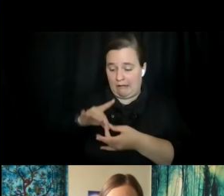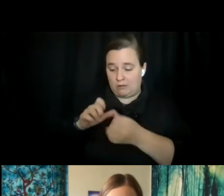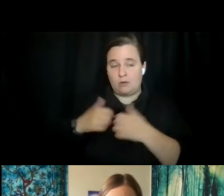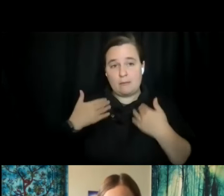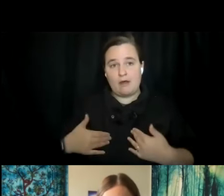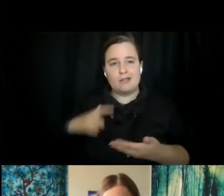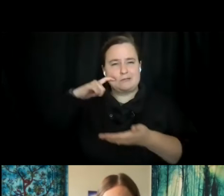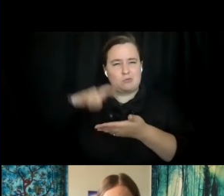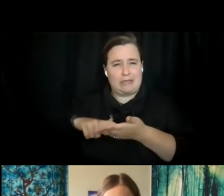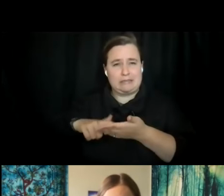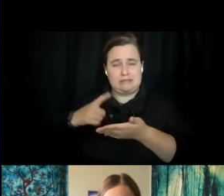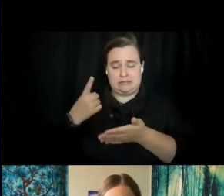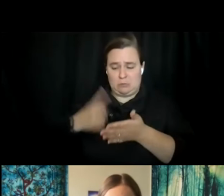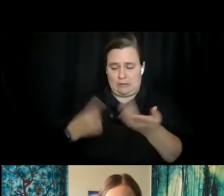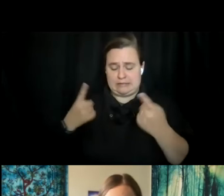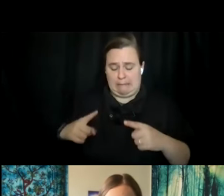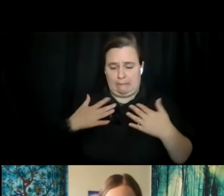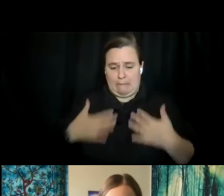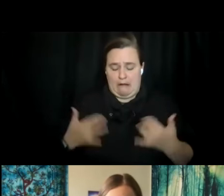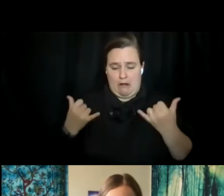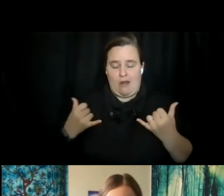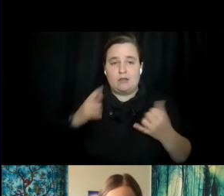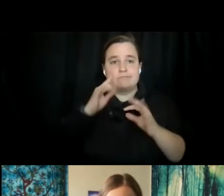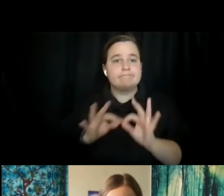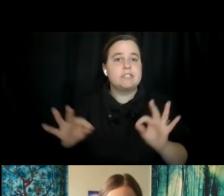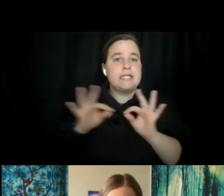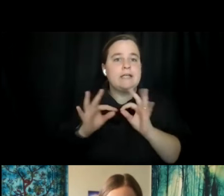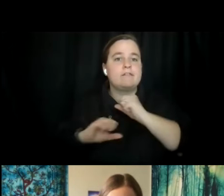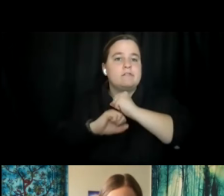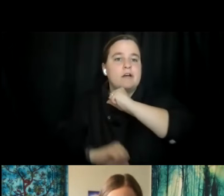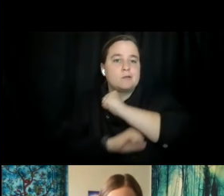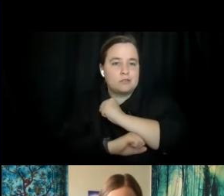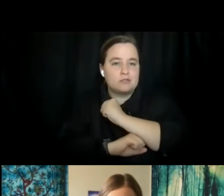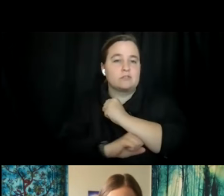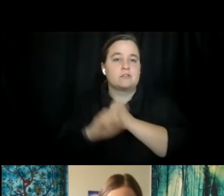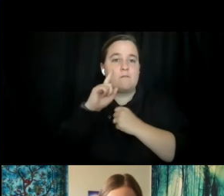what's going on in our bodies can be such a key foundational aspect in healing.